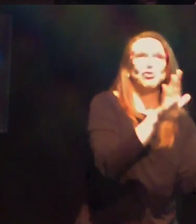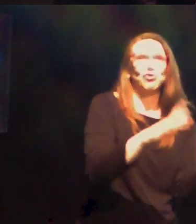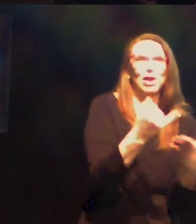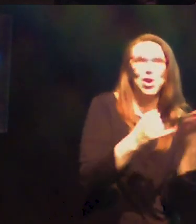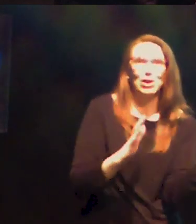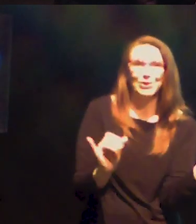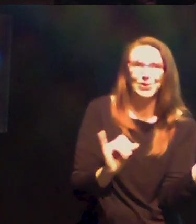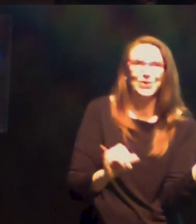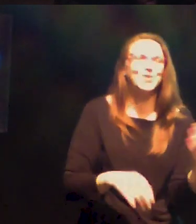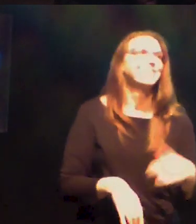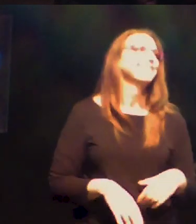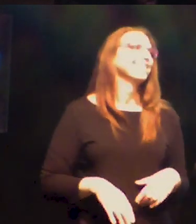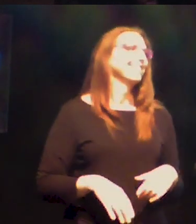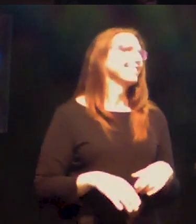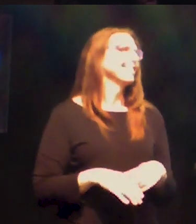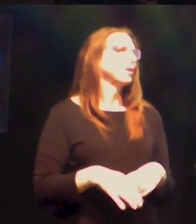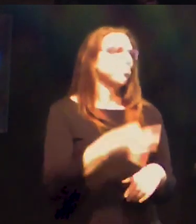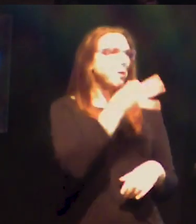right?